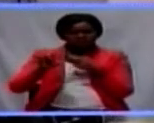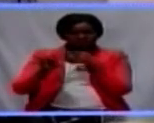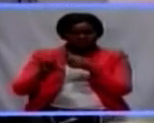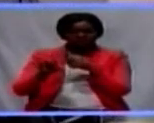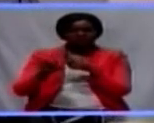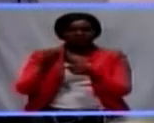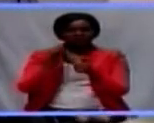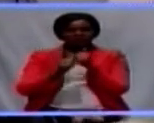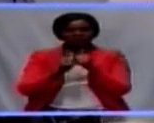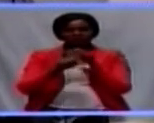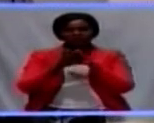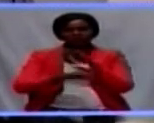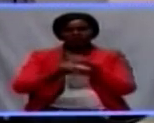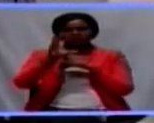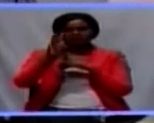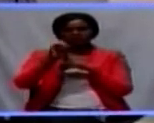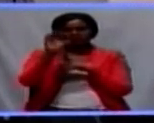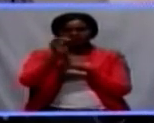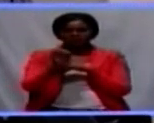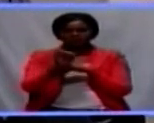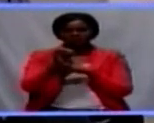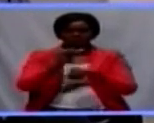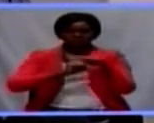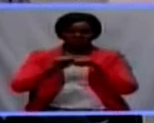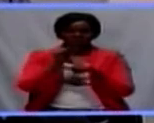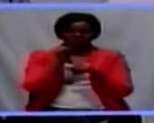is below 60% in terms of compliance,